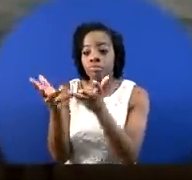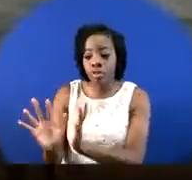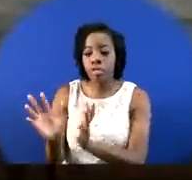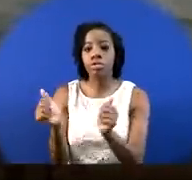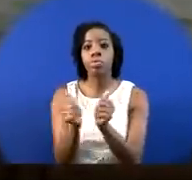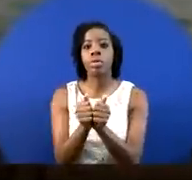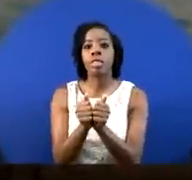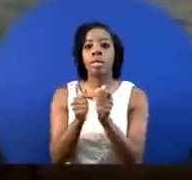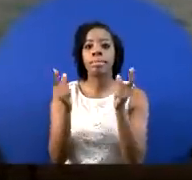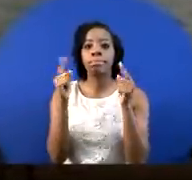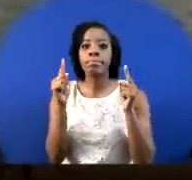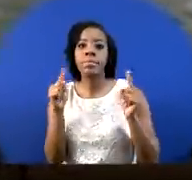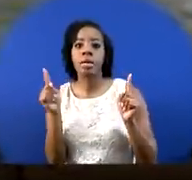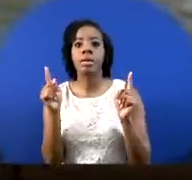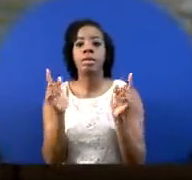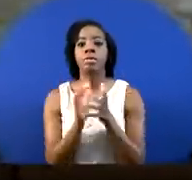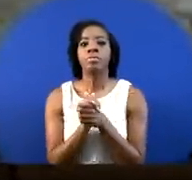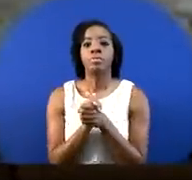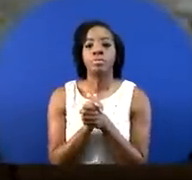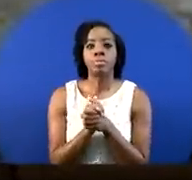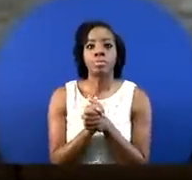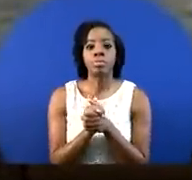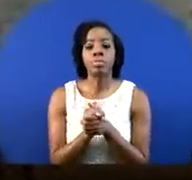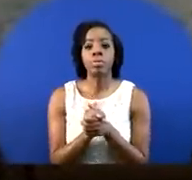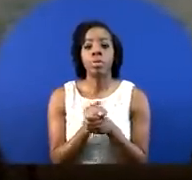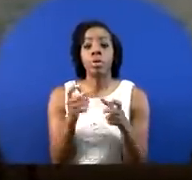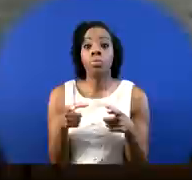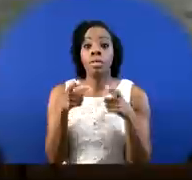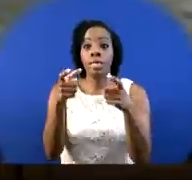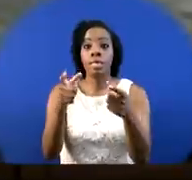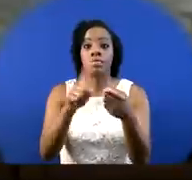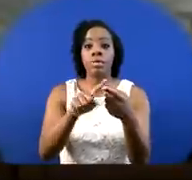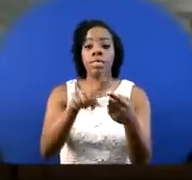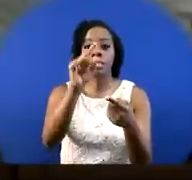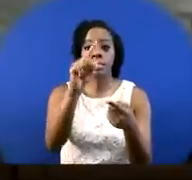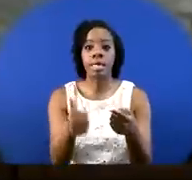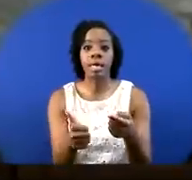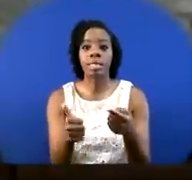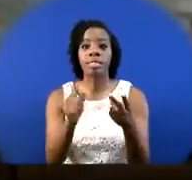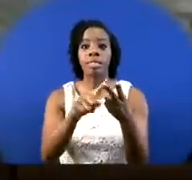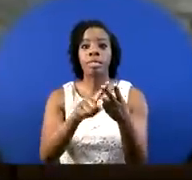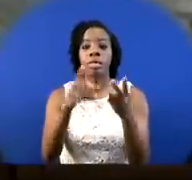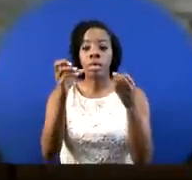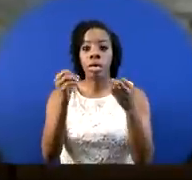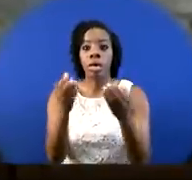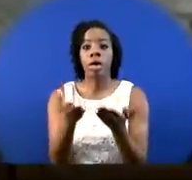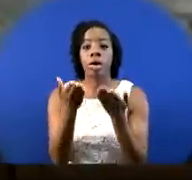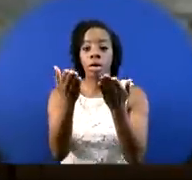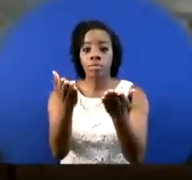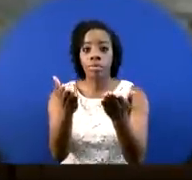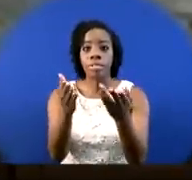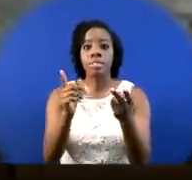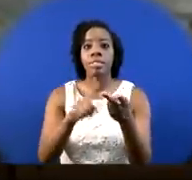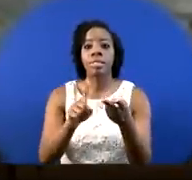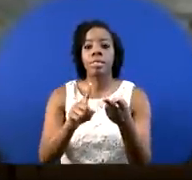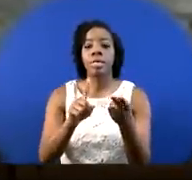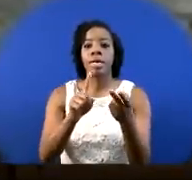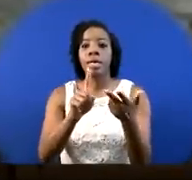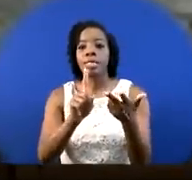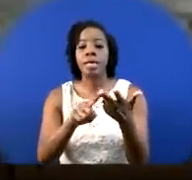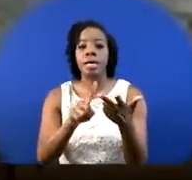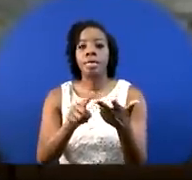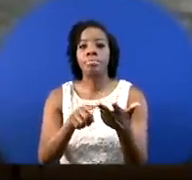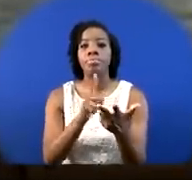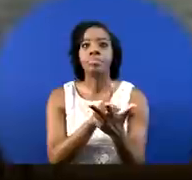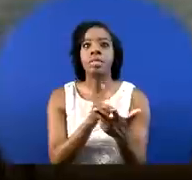our tithes and our offerings. We give to the debt reduction, and well, to be sure, we give to the elimination of the debt of